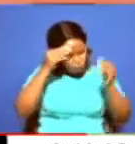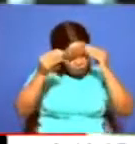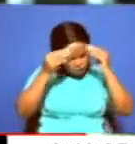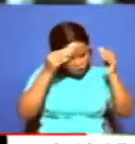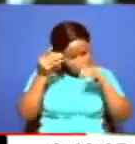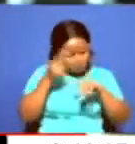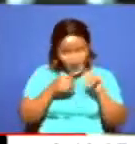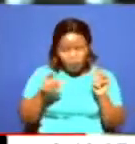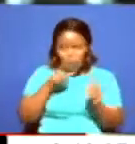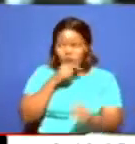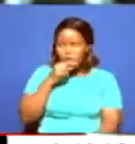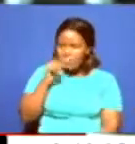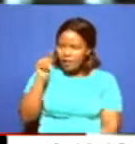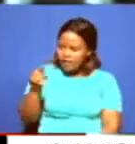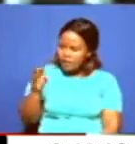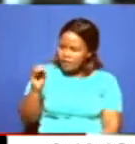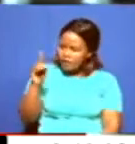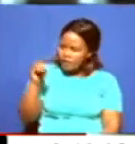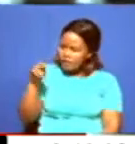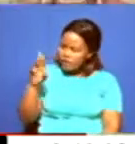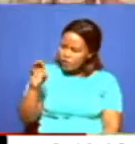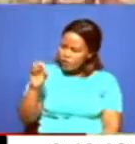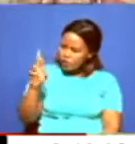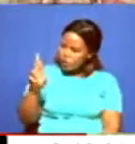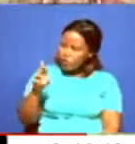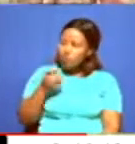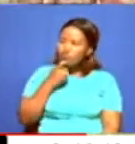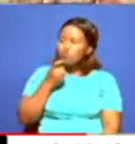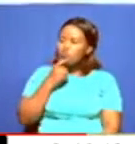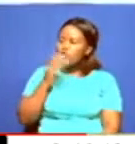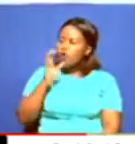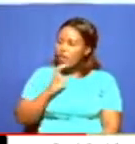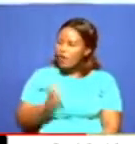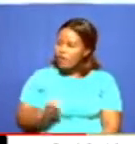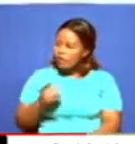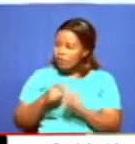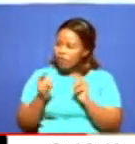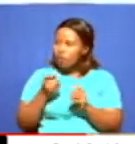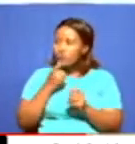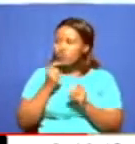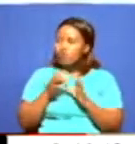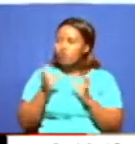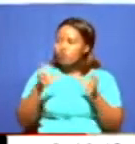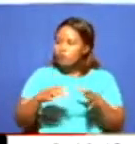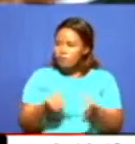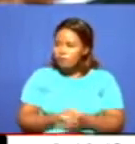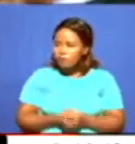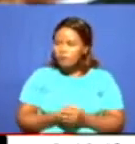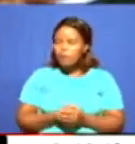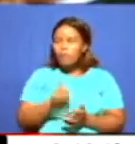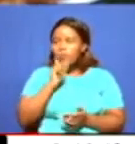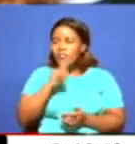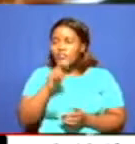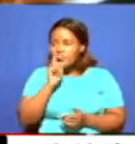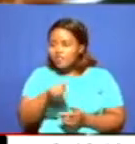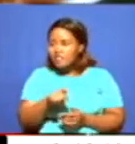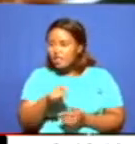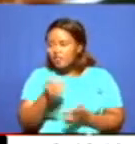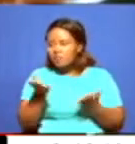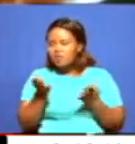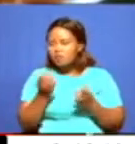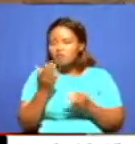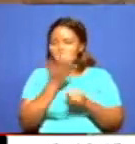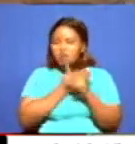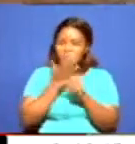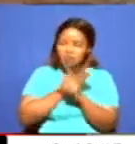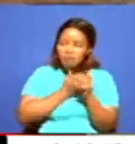Ajiki Ondu, a Luo elder from this part of the Luo community. The chicken dish may be the favorite of many, but just how high was